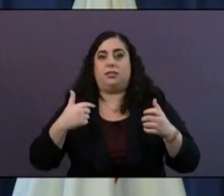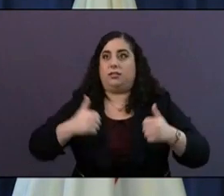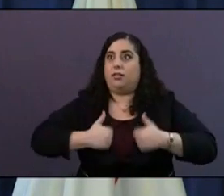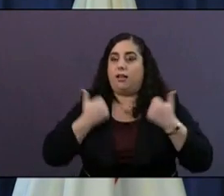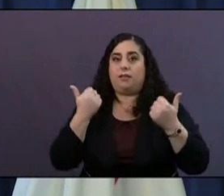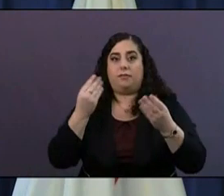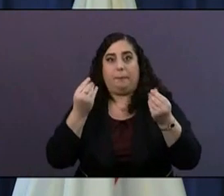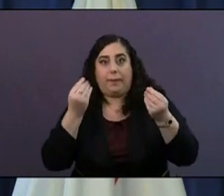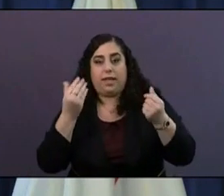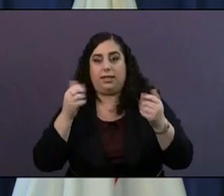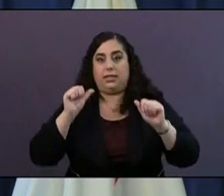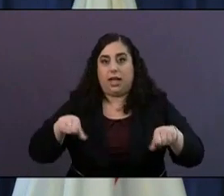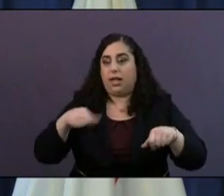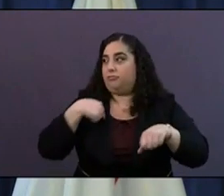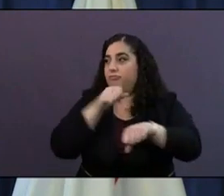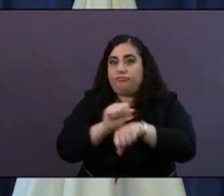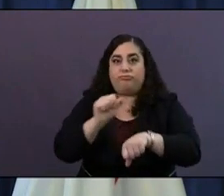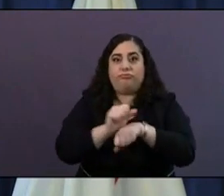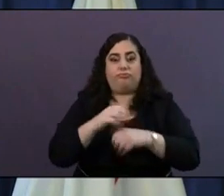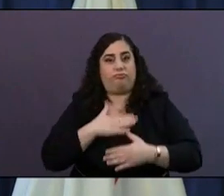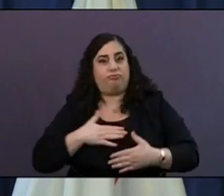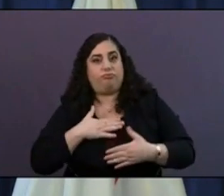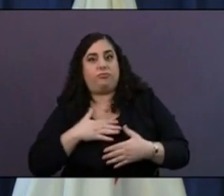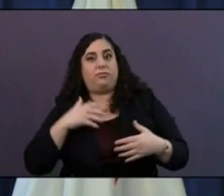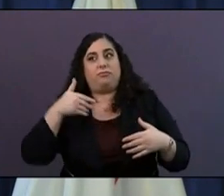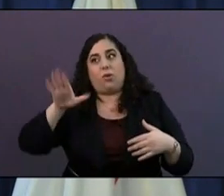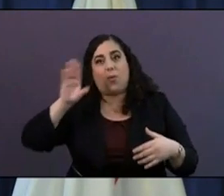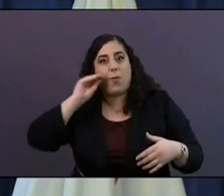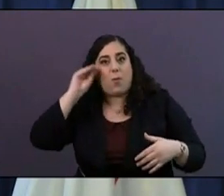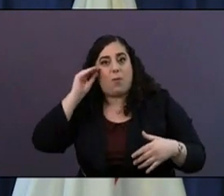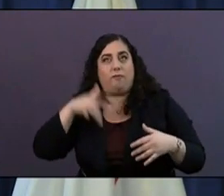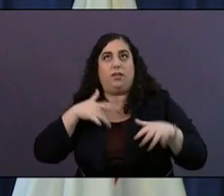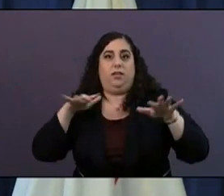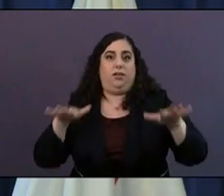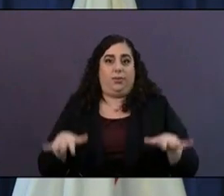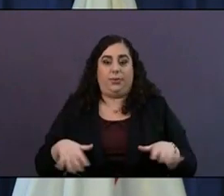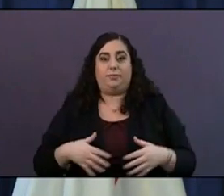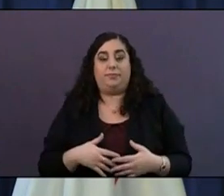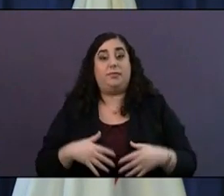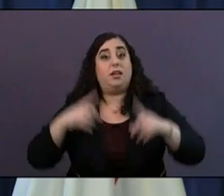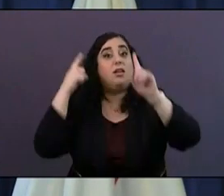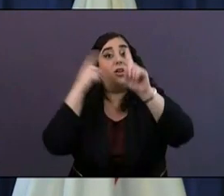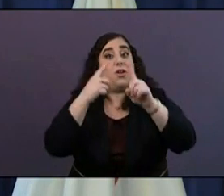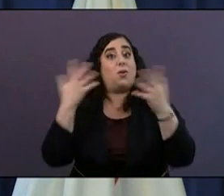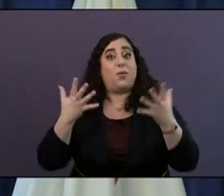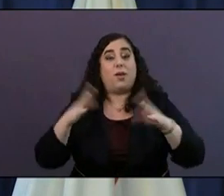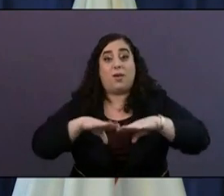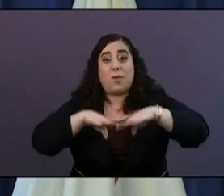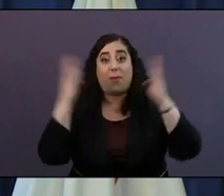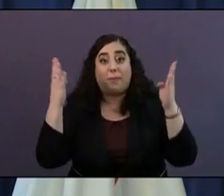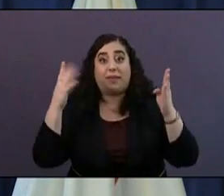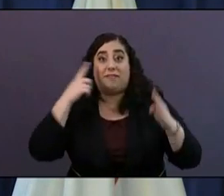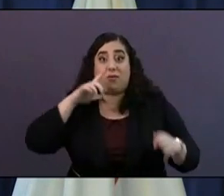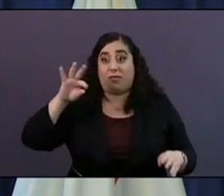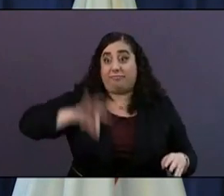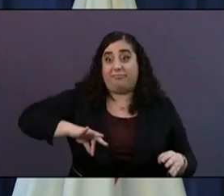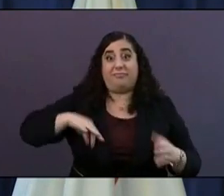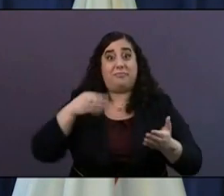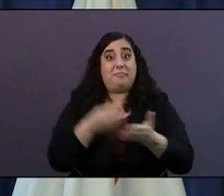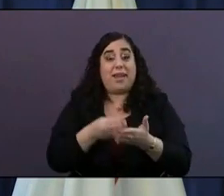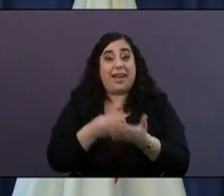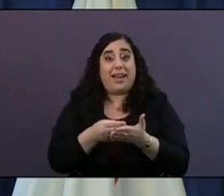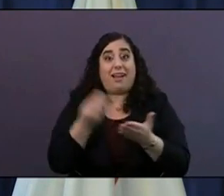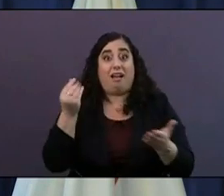home. This is not about profits. It's about getting our employees back to work. It's